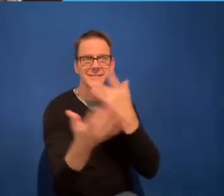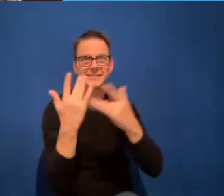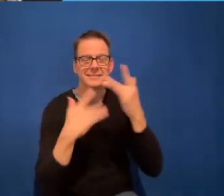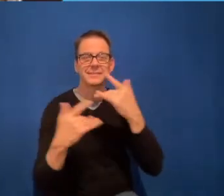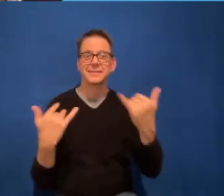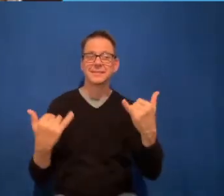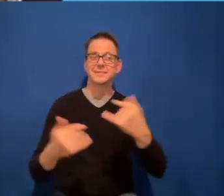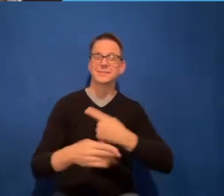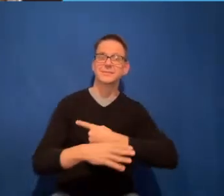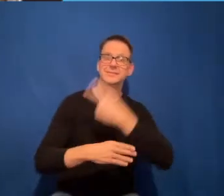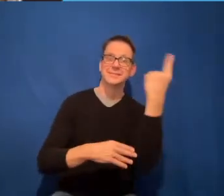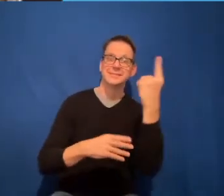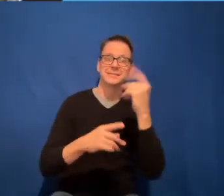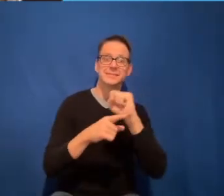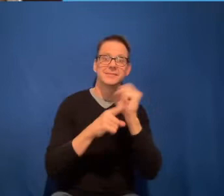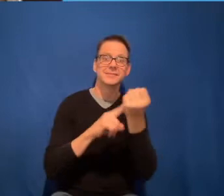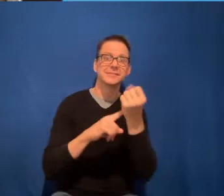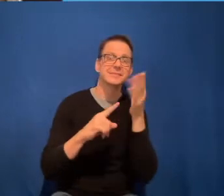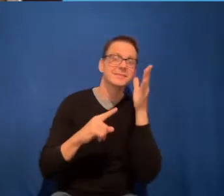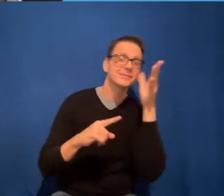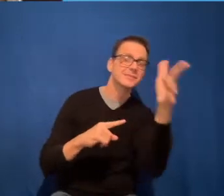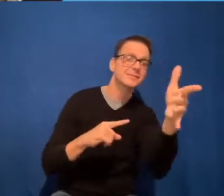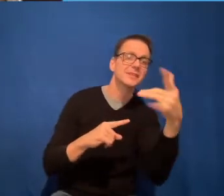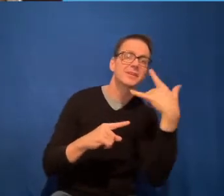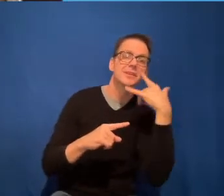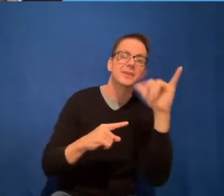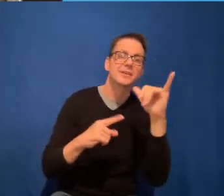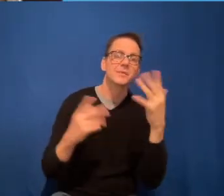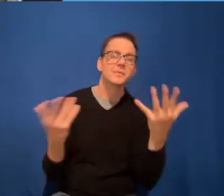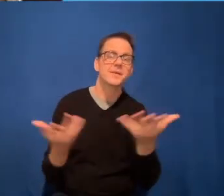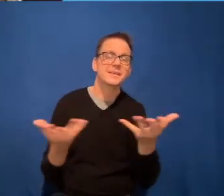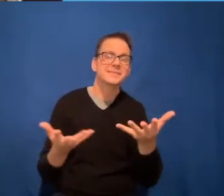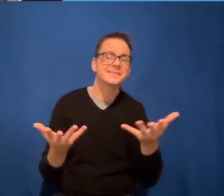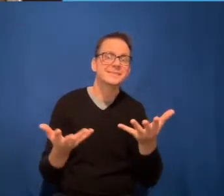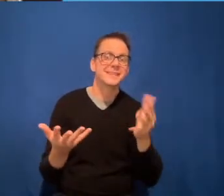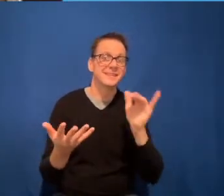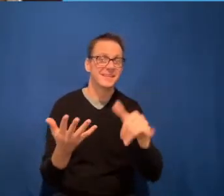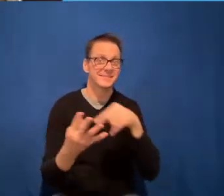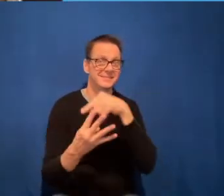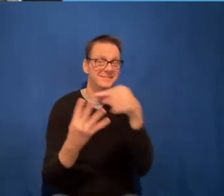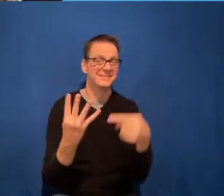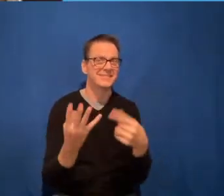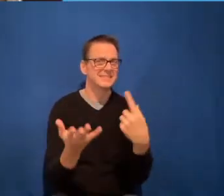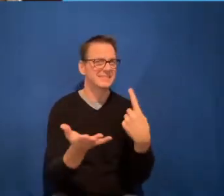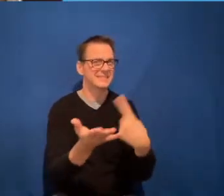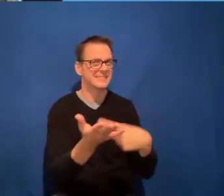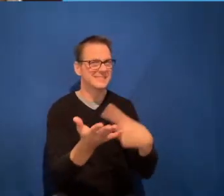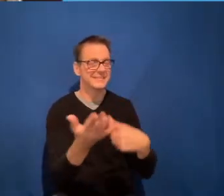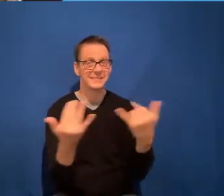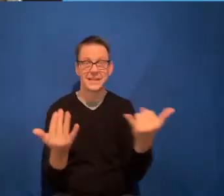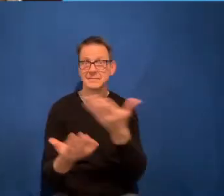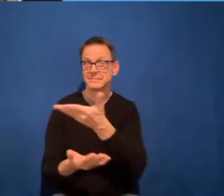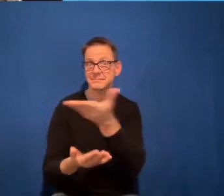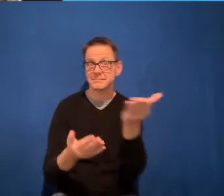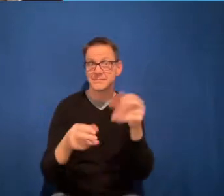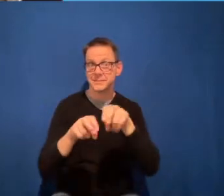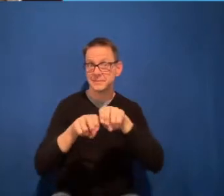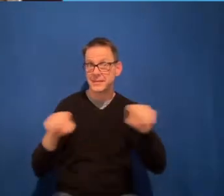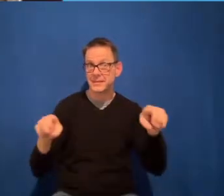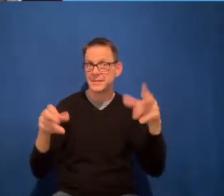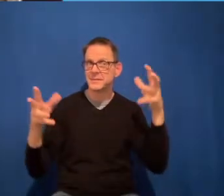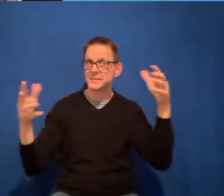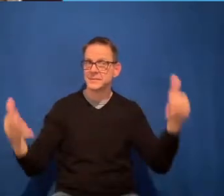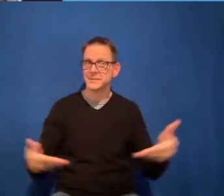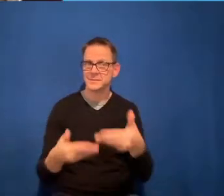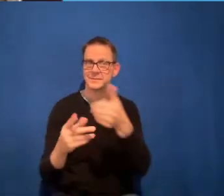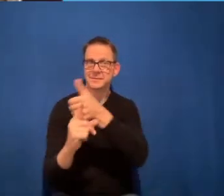could look like going forward. I'm going to ask all of these wonderful coalition members to introduce themselves. That way